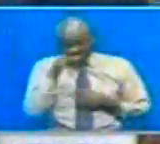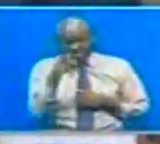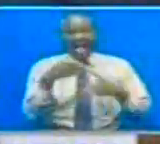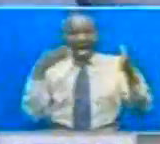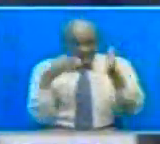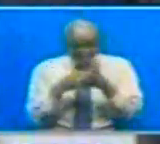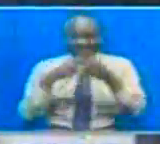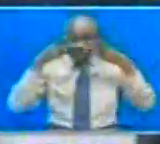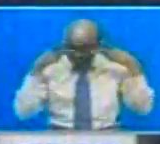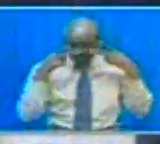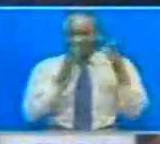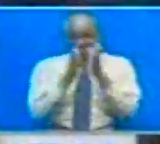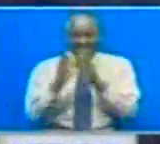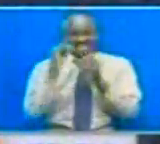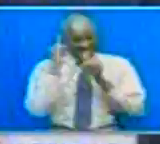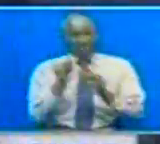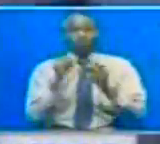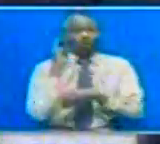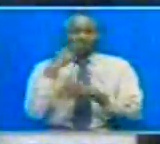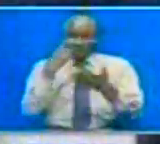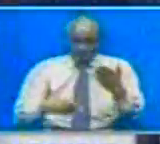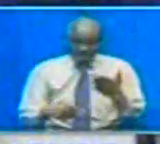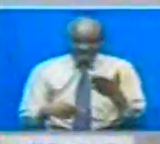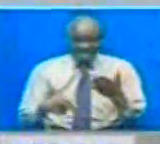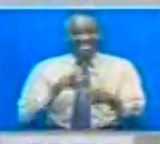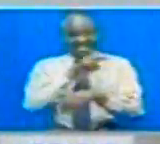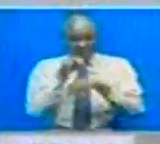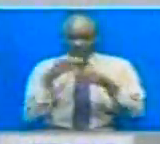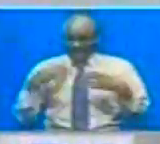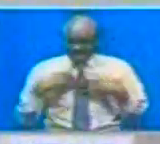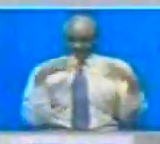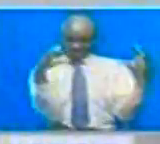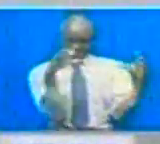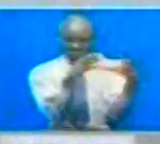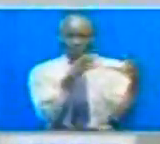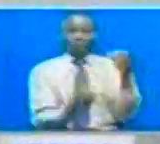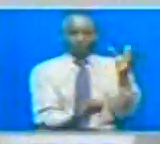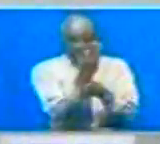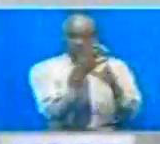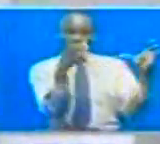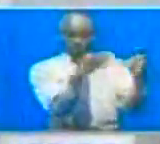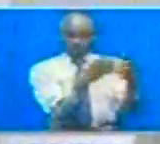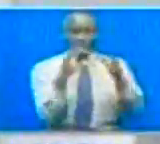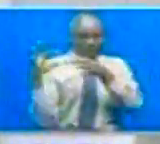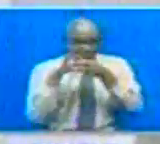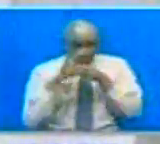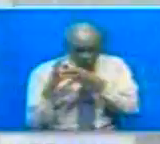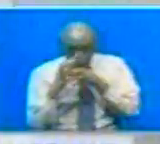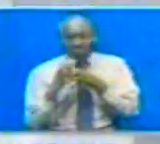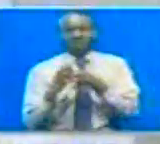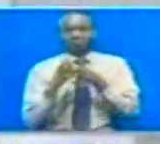anti-terror strategies in the new law are that a national counter-terrorism center will be set up to coordinate security